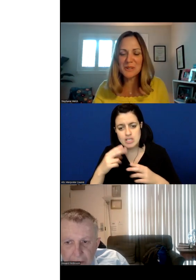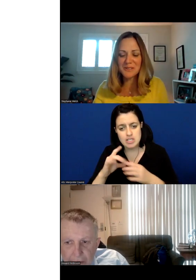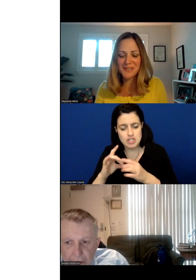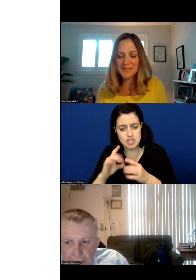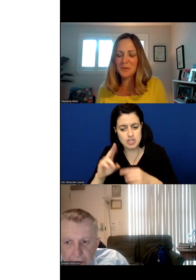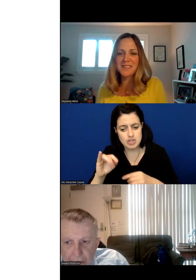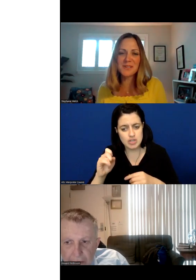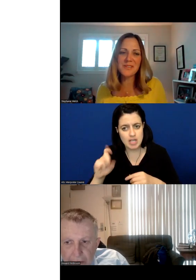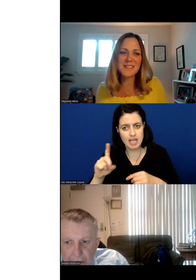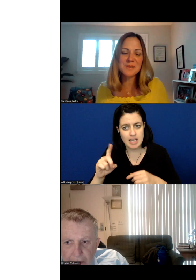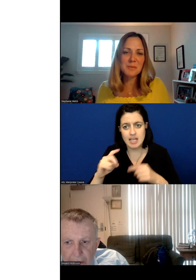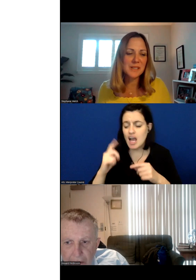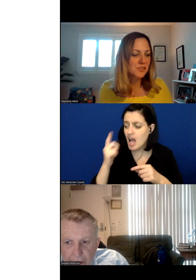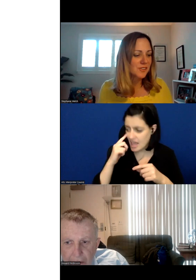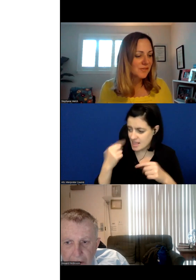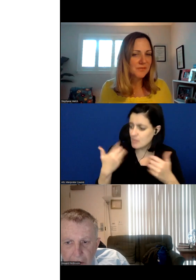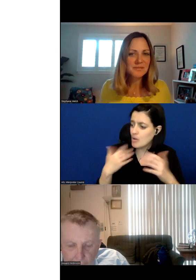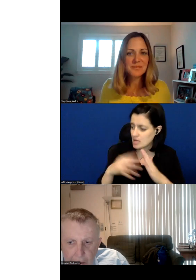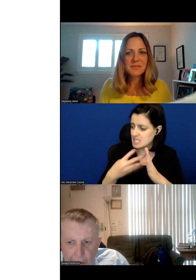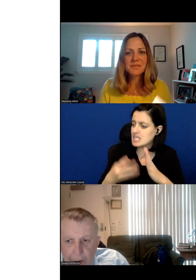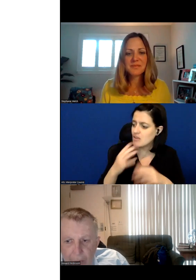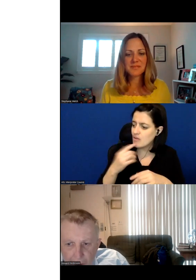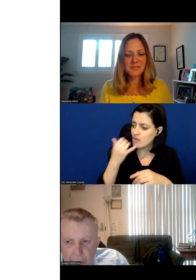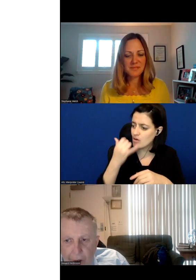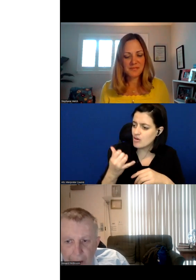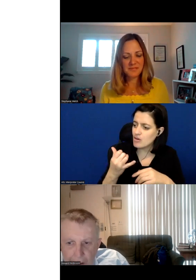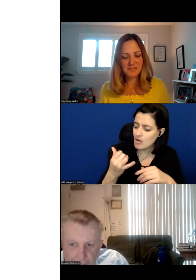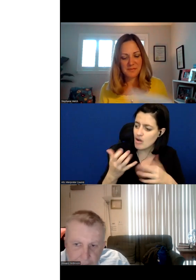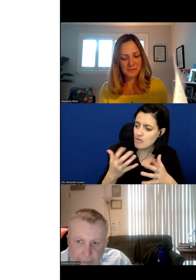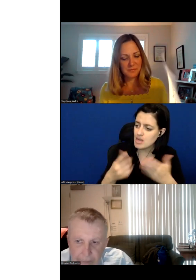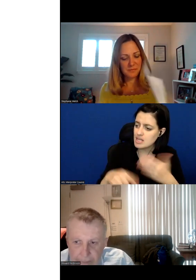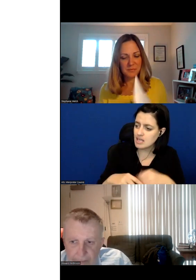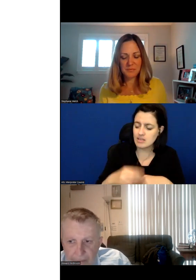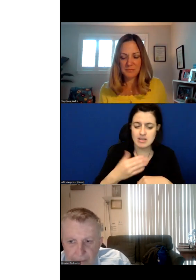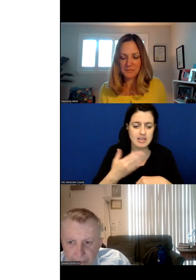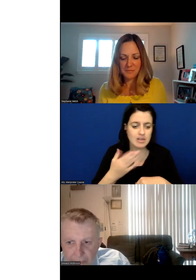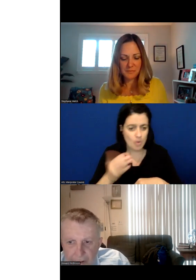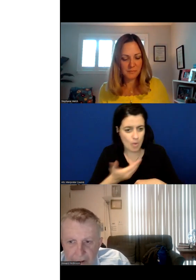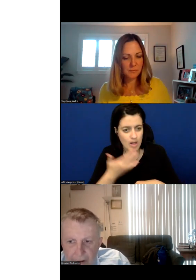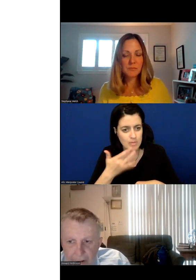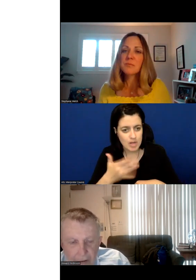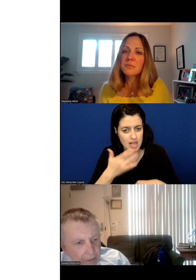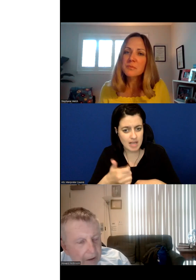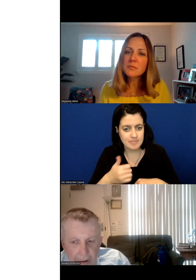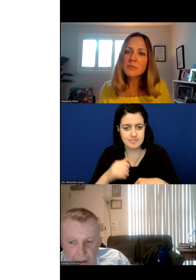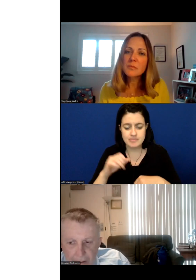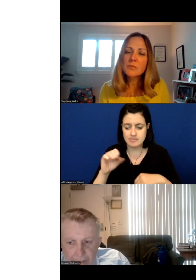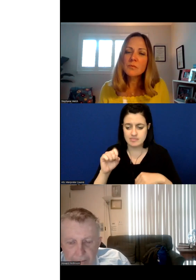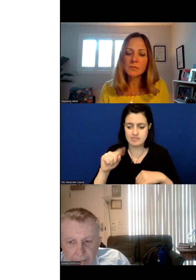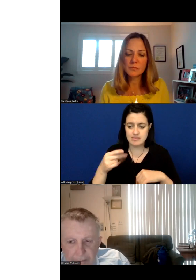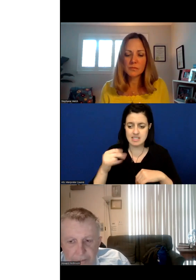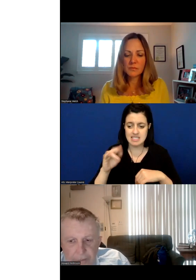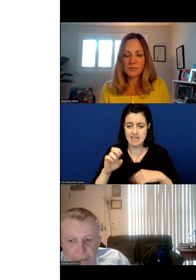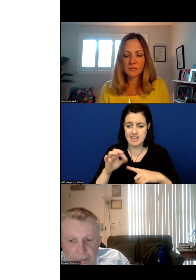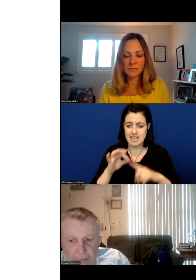on the books for next week. So thank you so much. Well, you're welcome. Good luck. And Stephanie, unless I